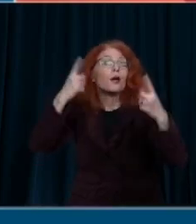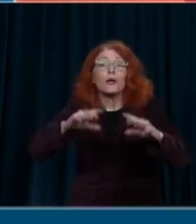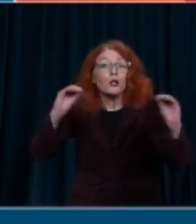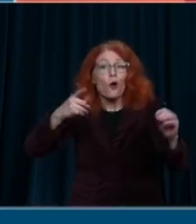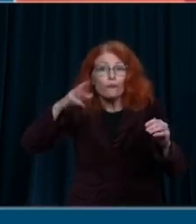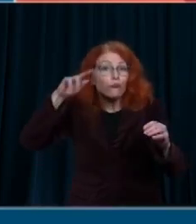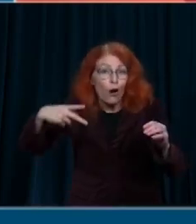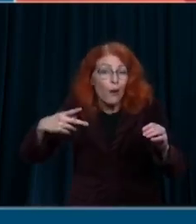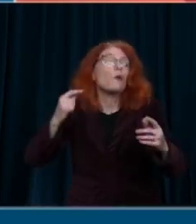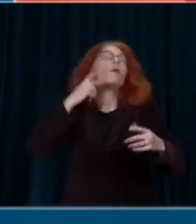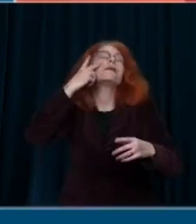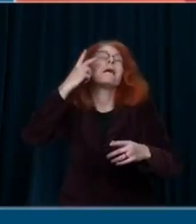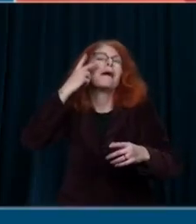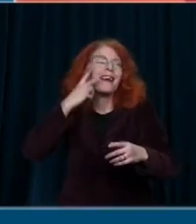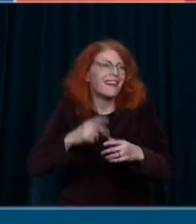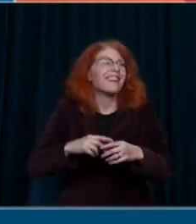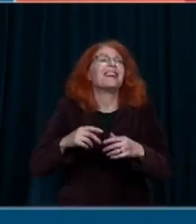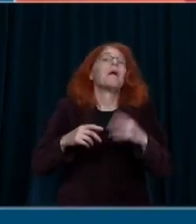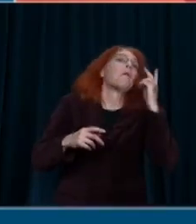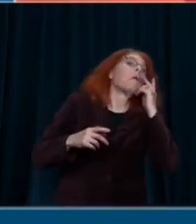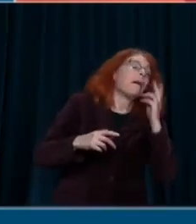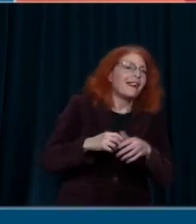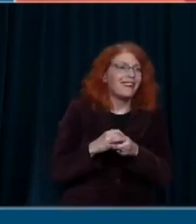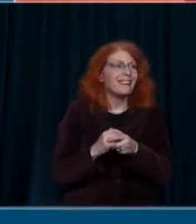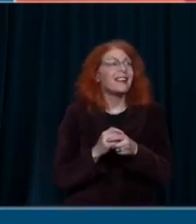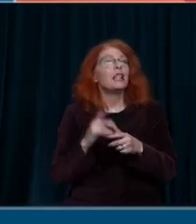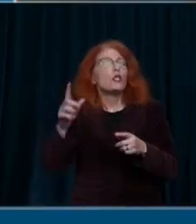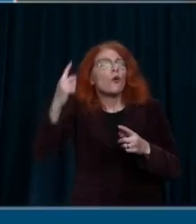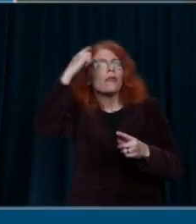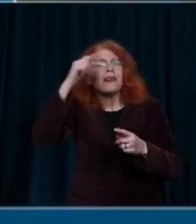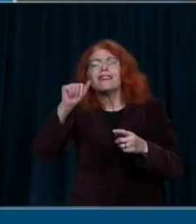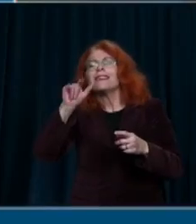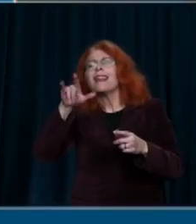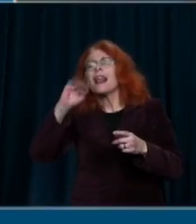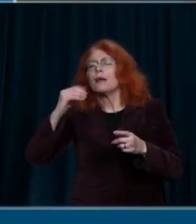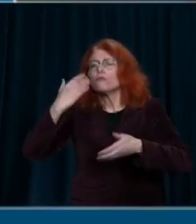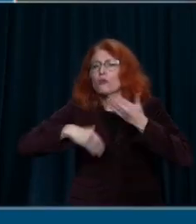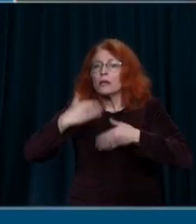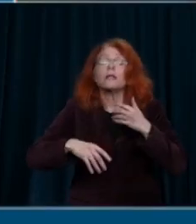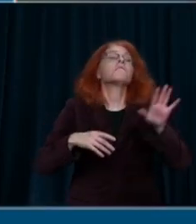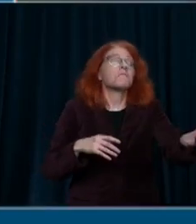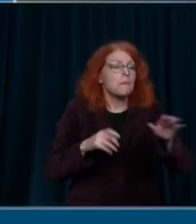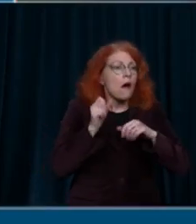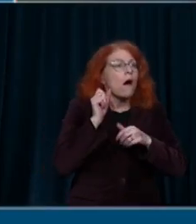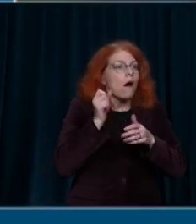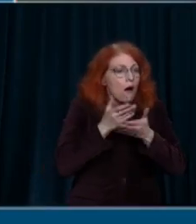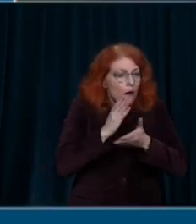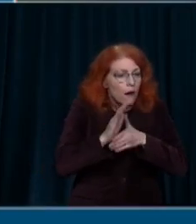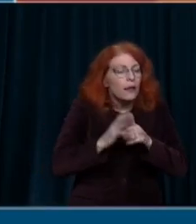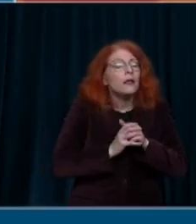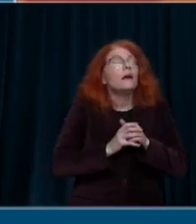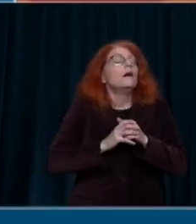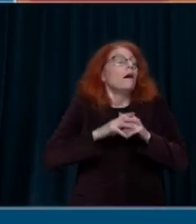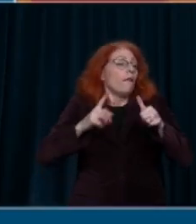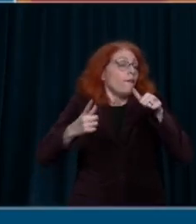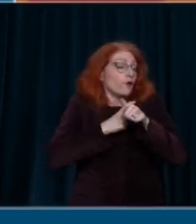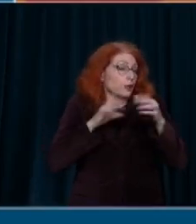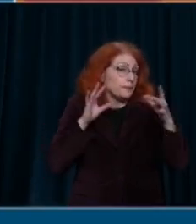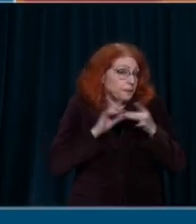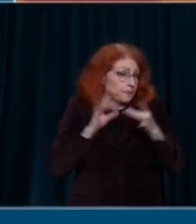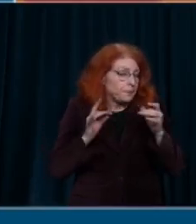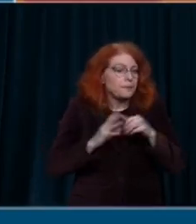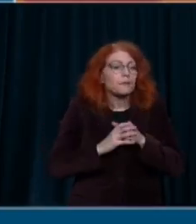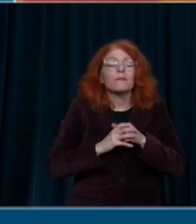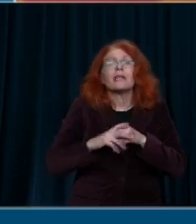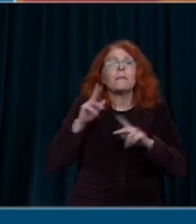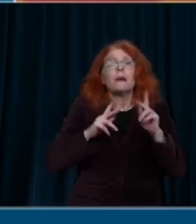props, but we'll see. well, But Mr. Davison, your thoughts on the asylum process? All right, well, let me first say that